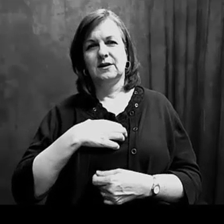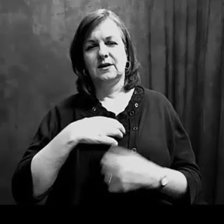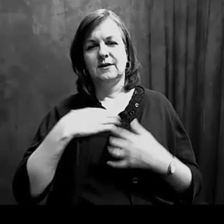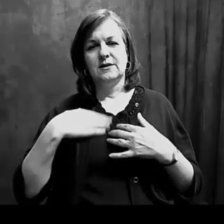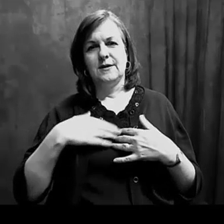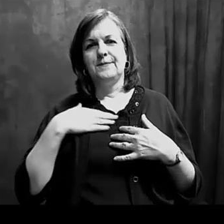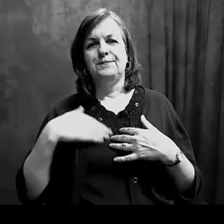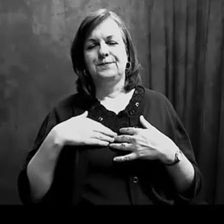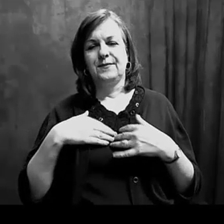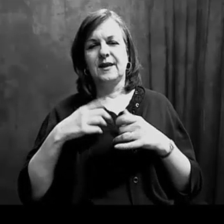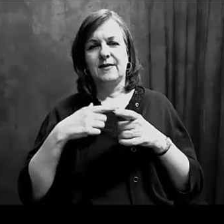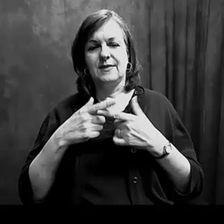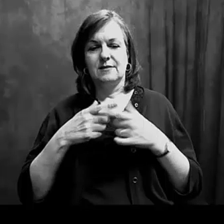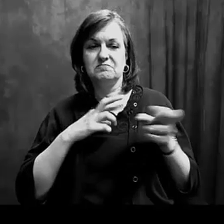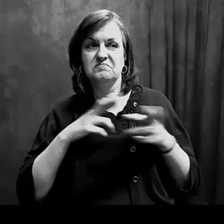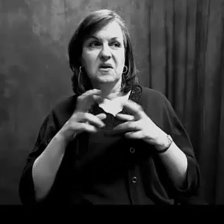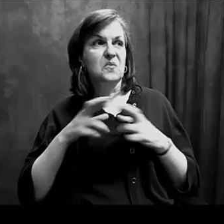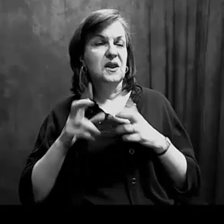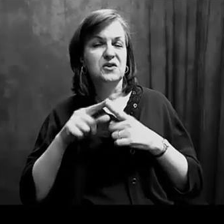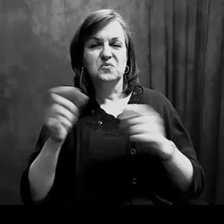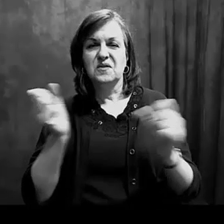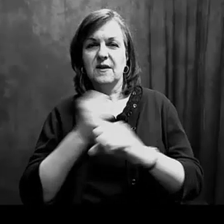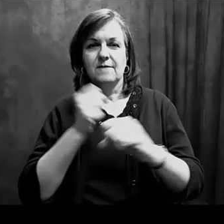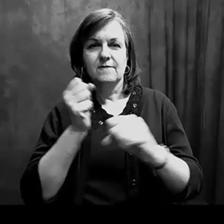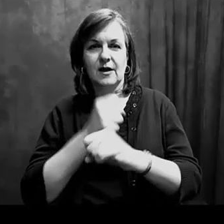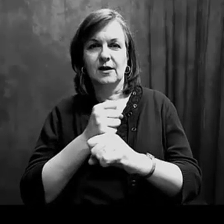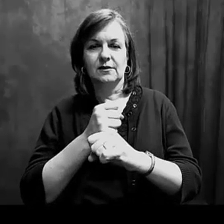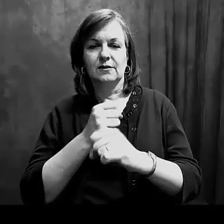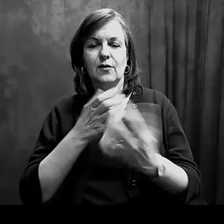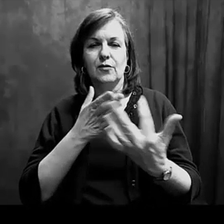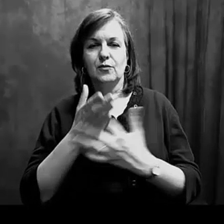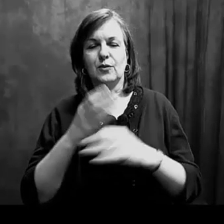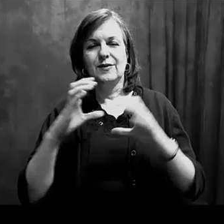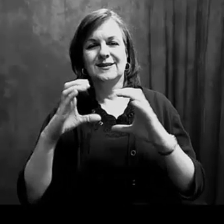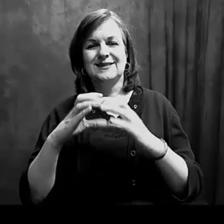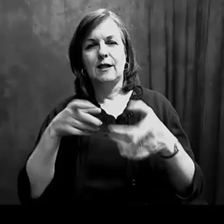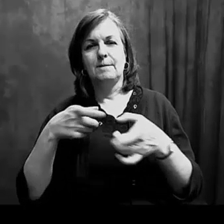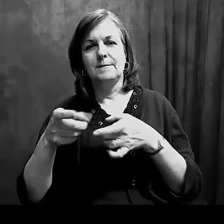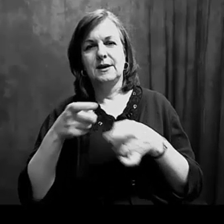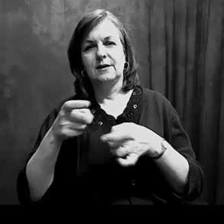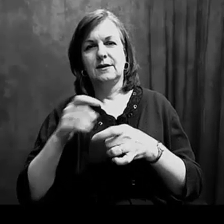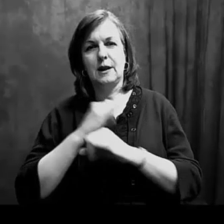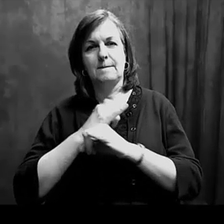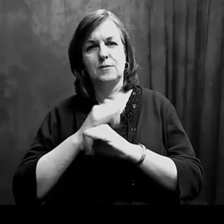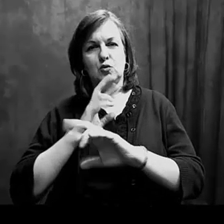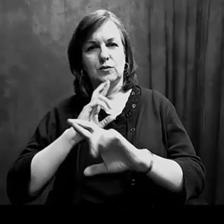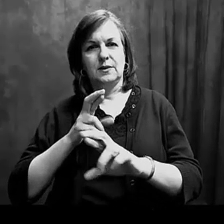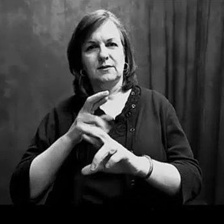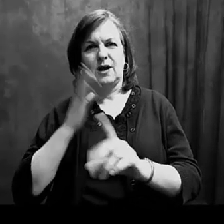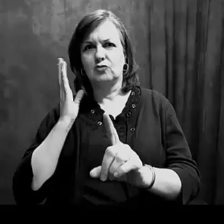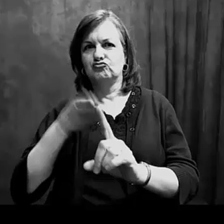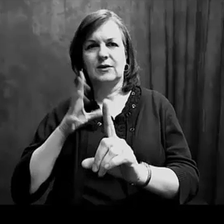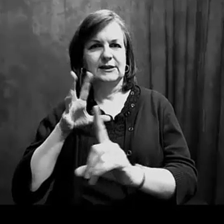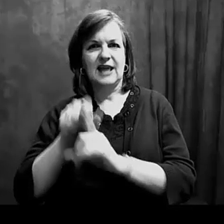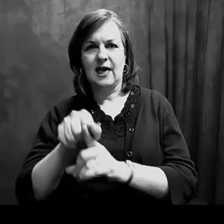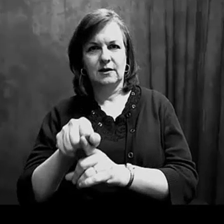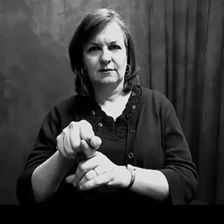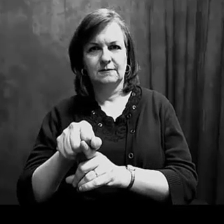ready for going out and helping to defend through that cell-mediated immune response, so the direct